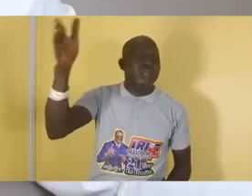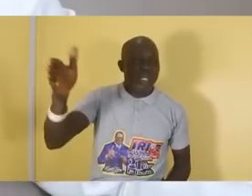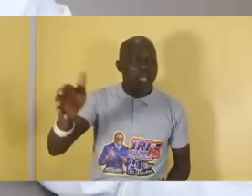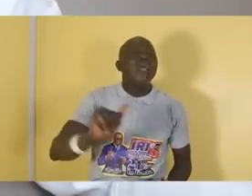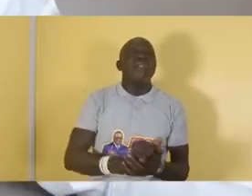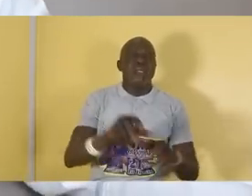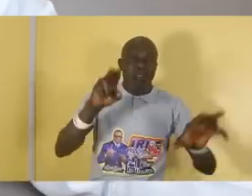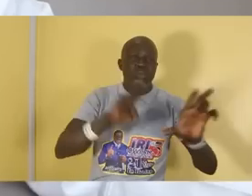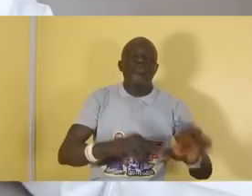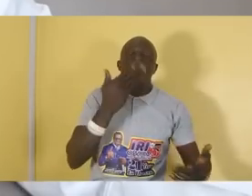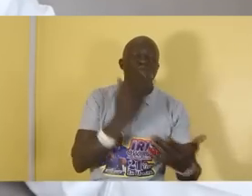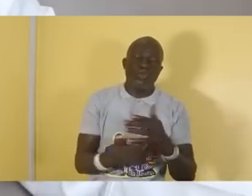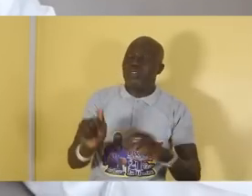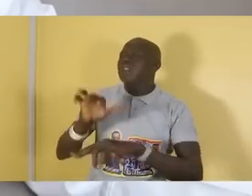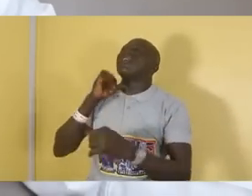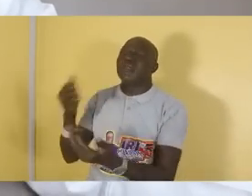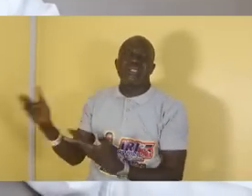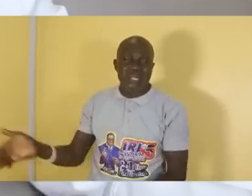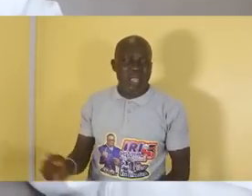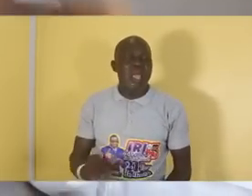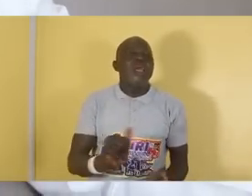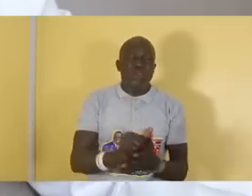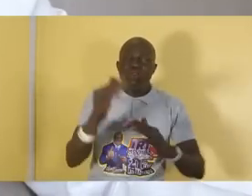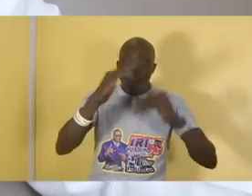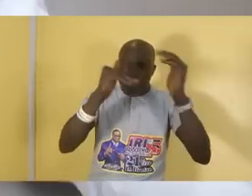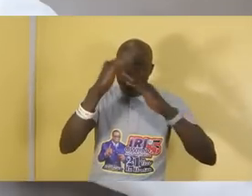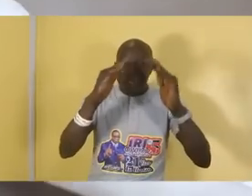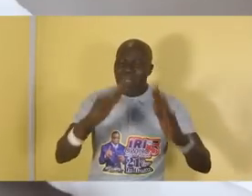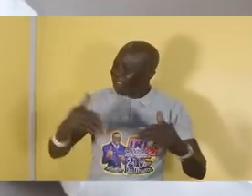And that video, this in bed. Don't put seats there.